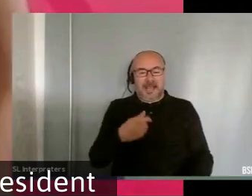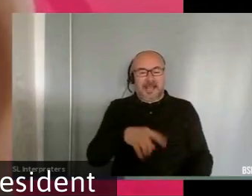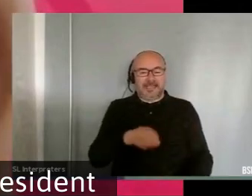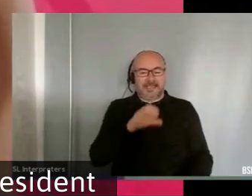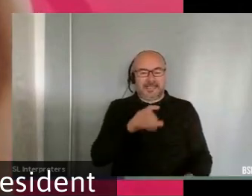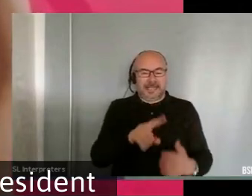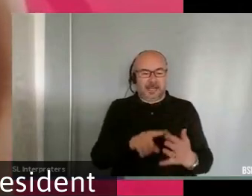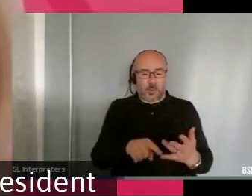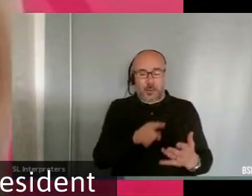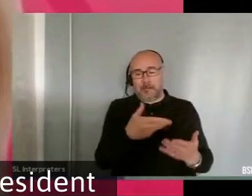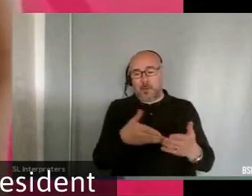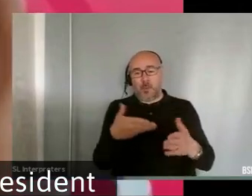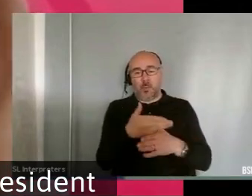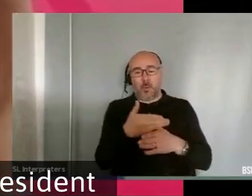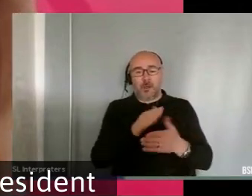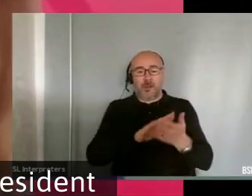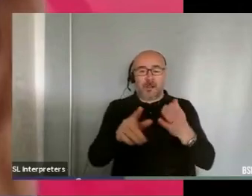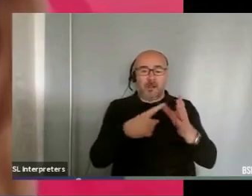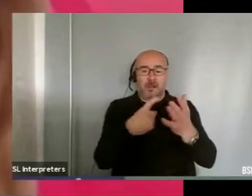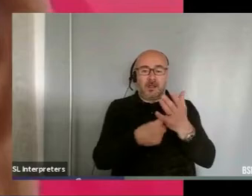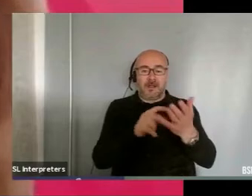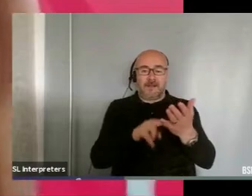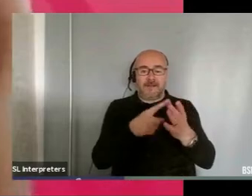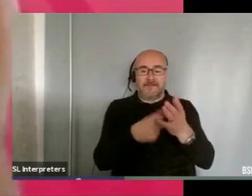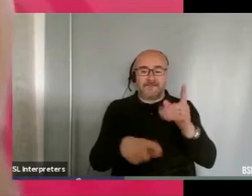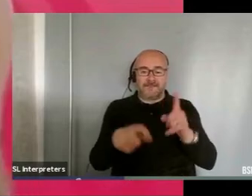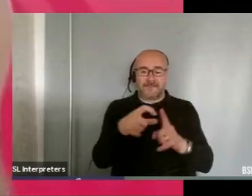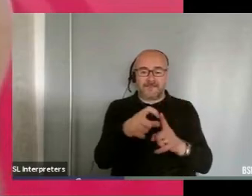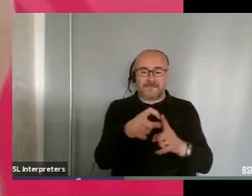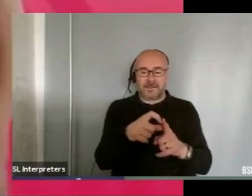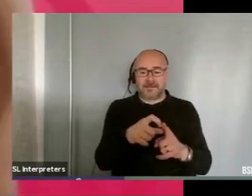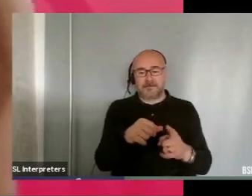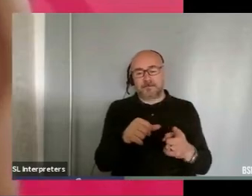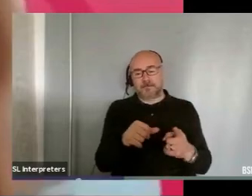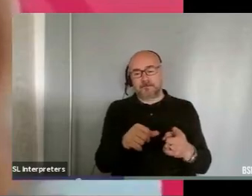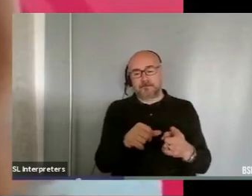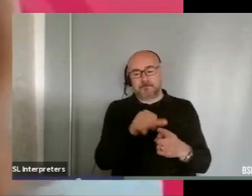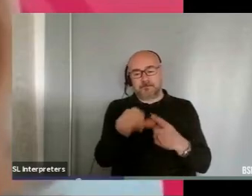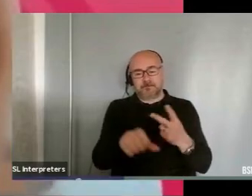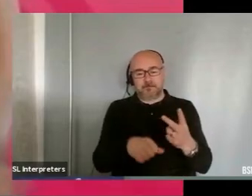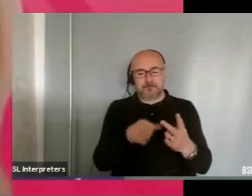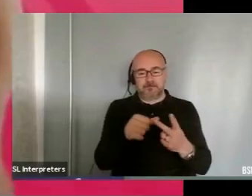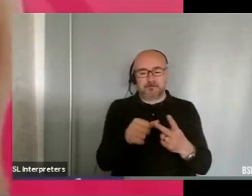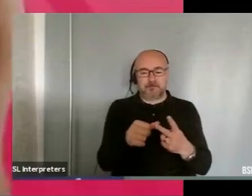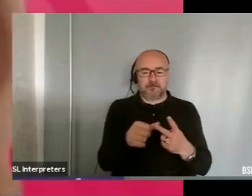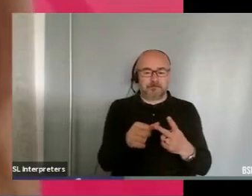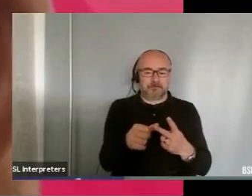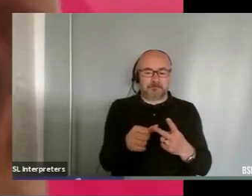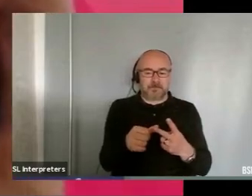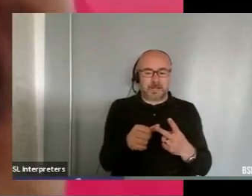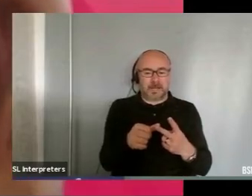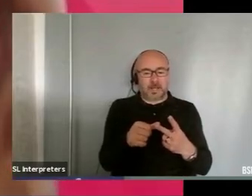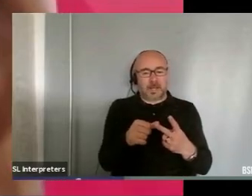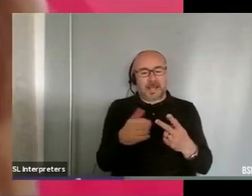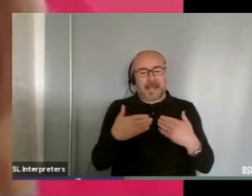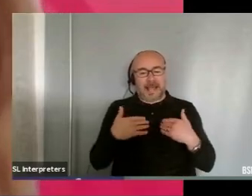been working at Harvard, you're a research associate in Brigham, and you know, that you've been